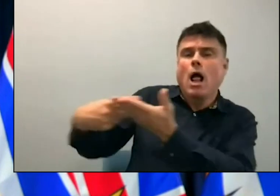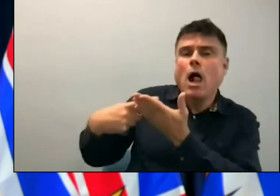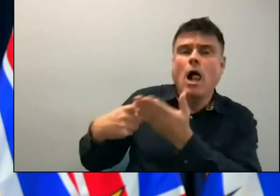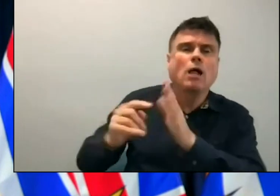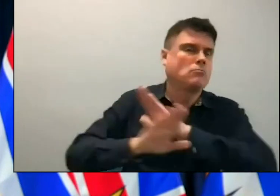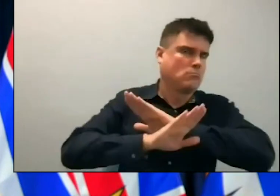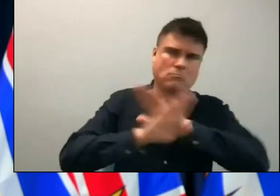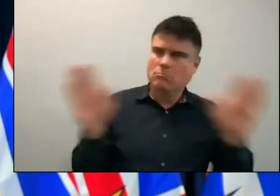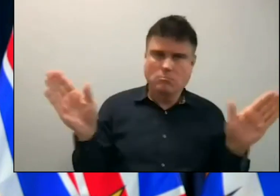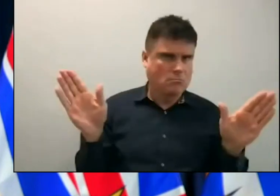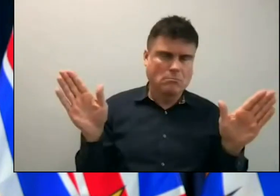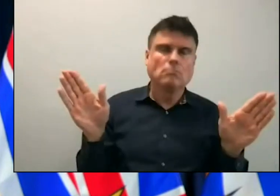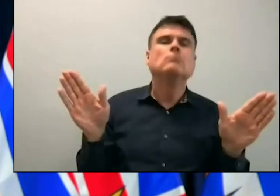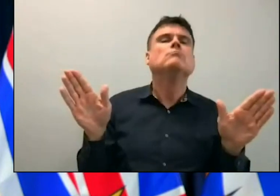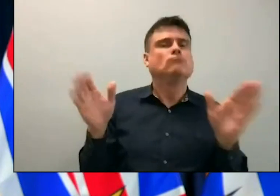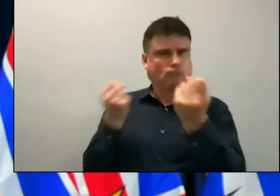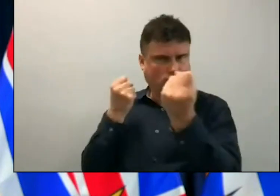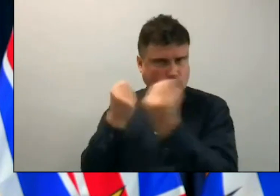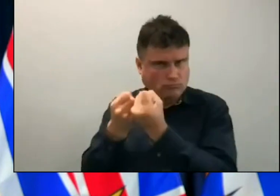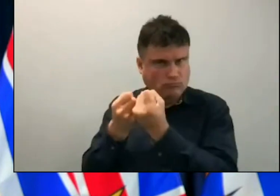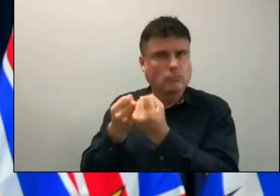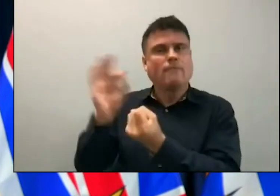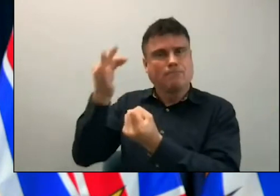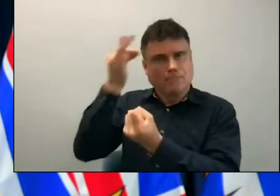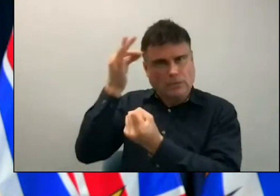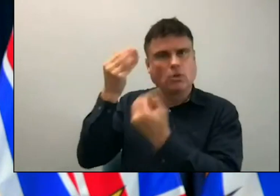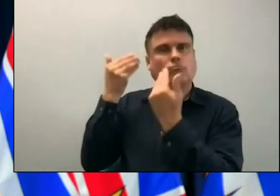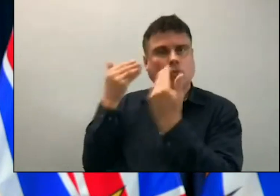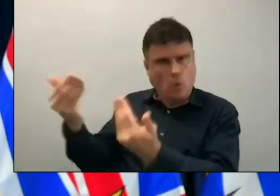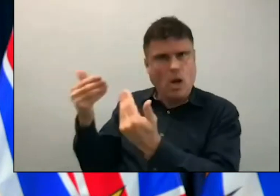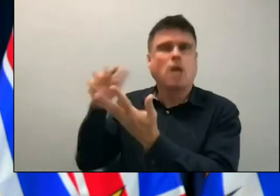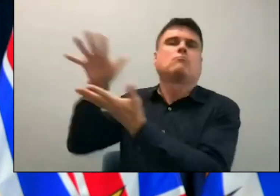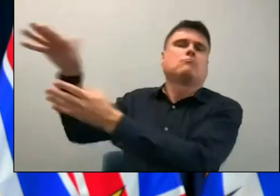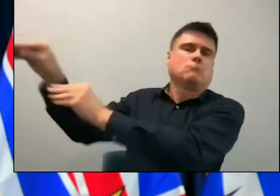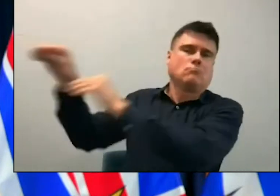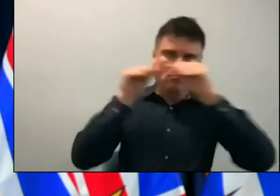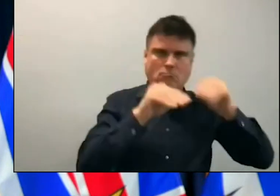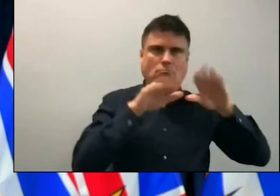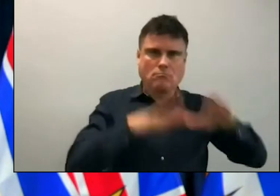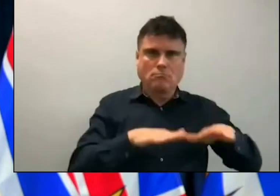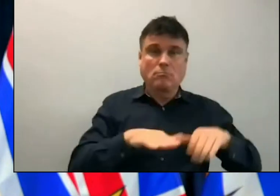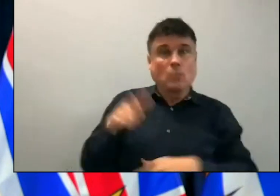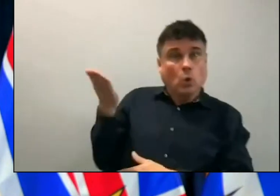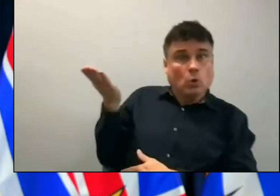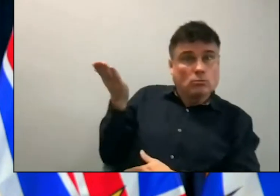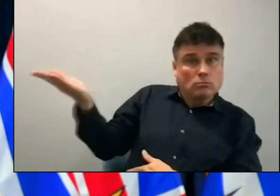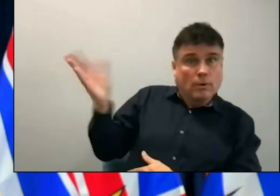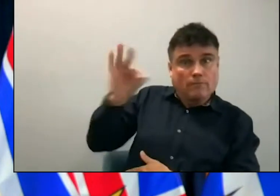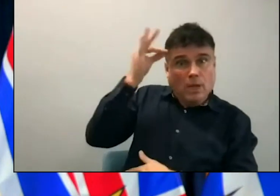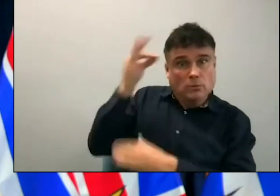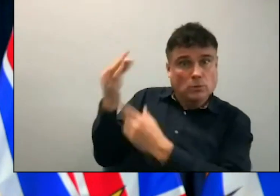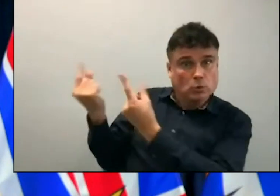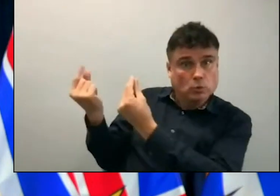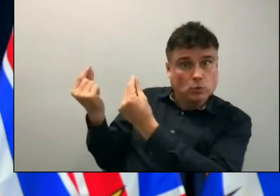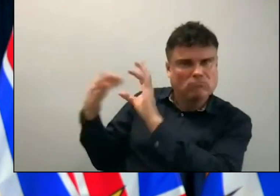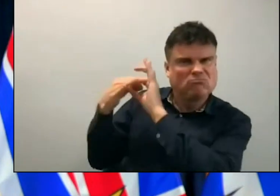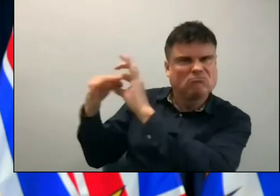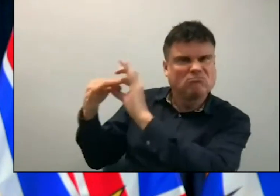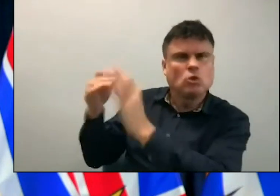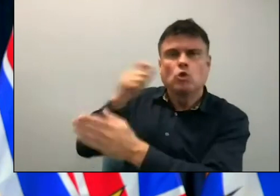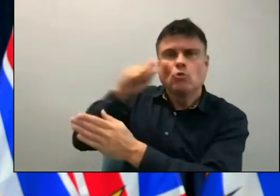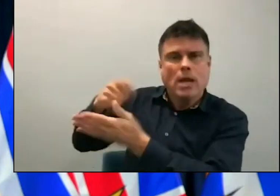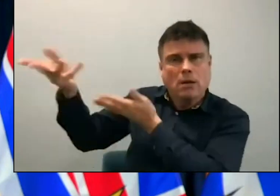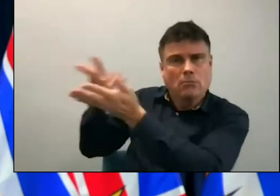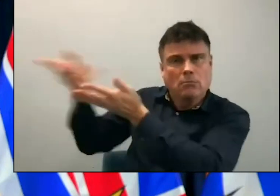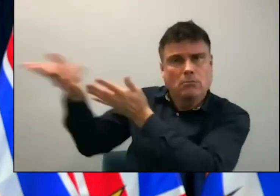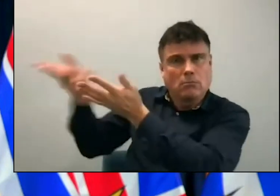the time to be there for the federal government to meet the need as they deem it, and of course working with them to ensure that we don't go